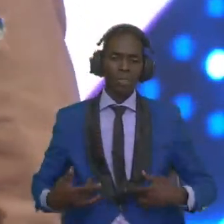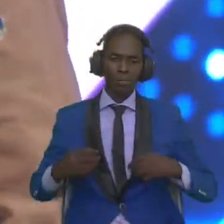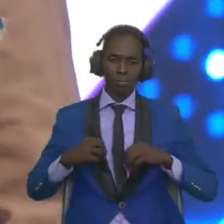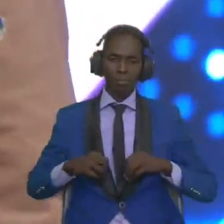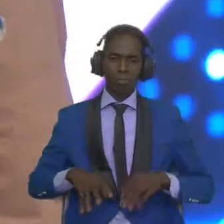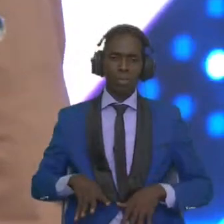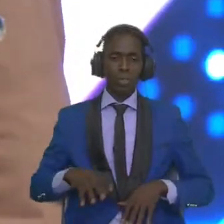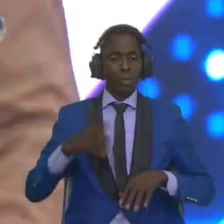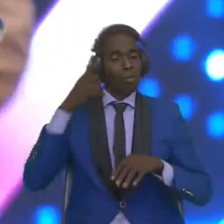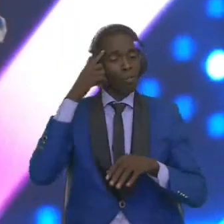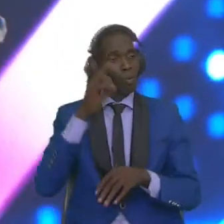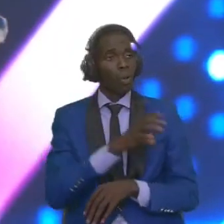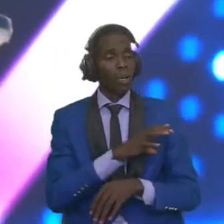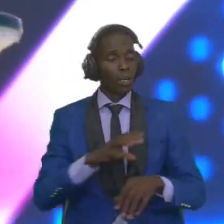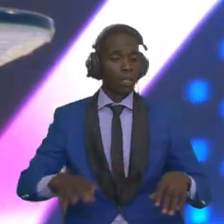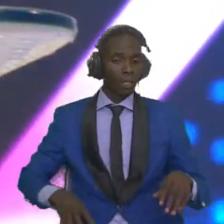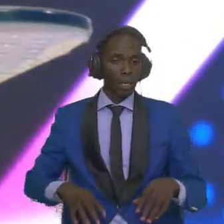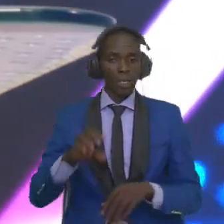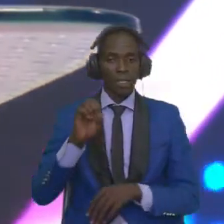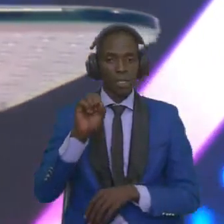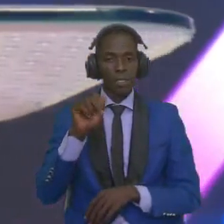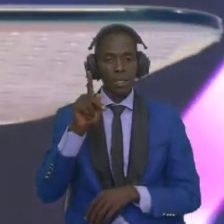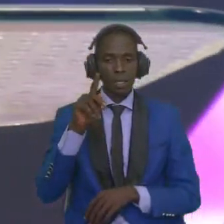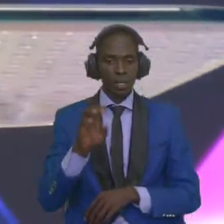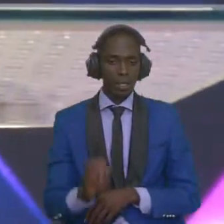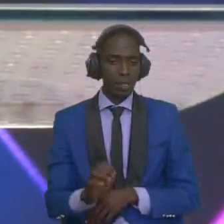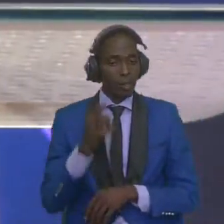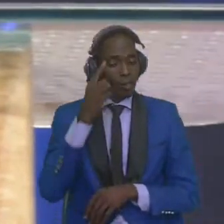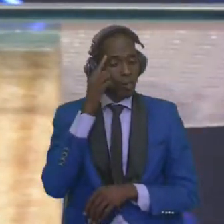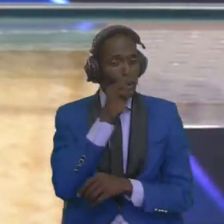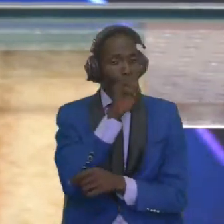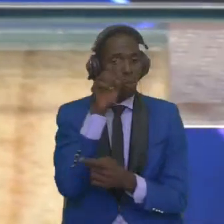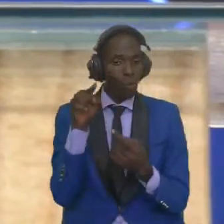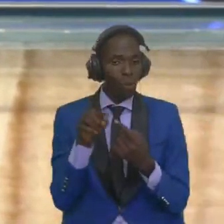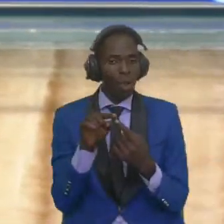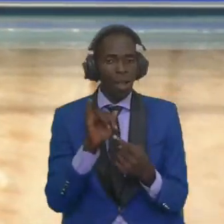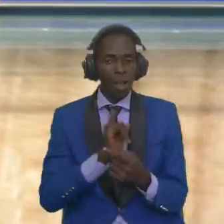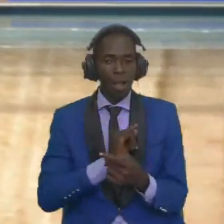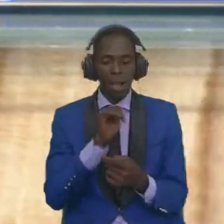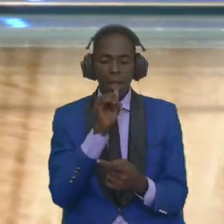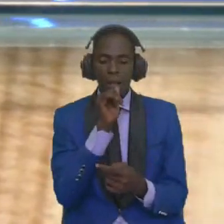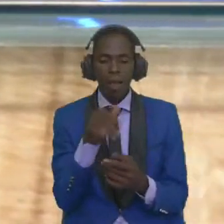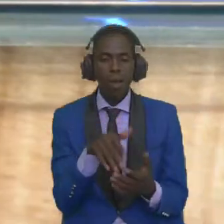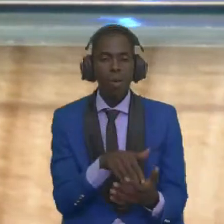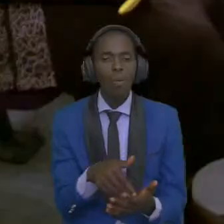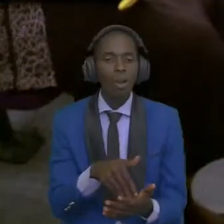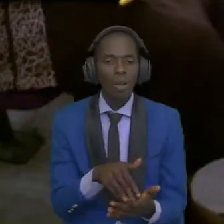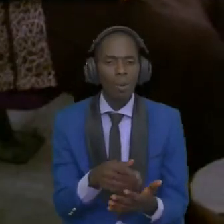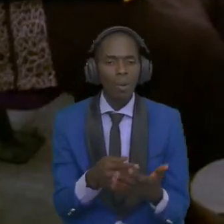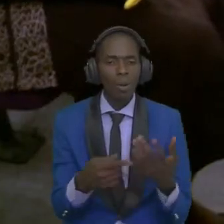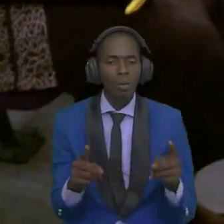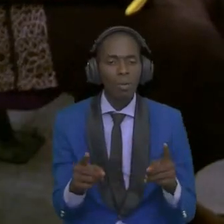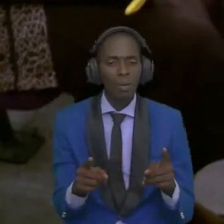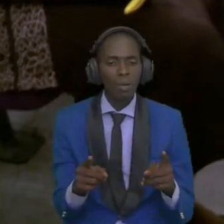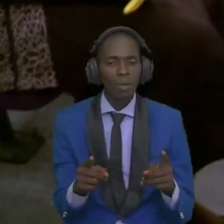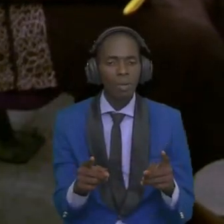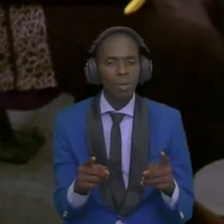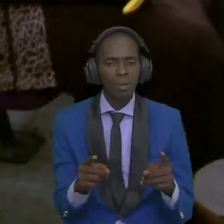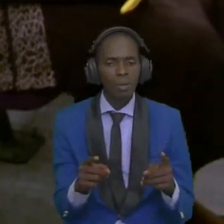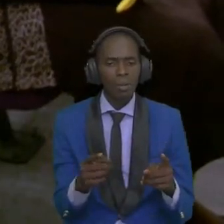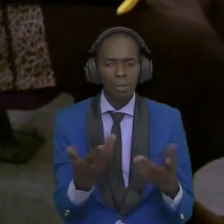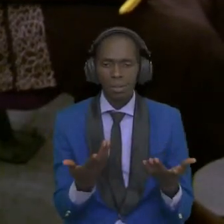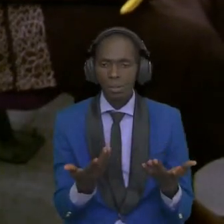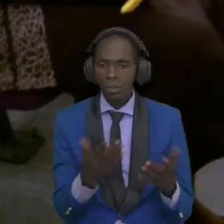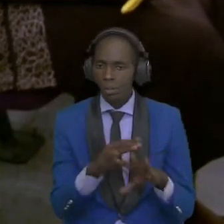for Christ's sake. For when I am weak, tell me.